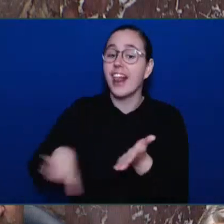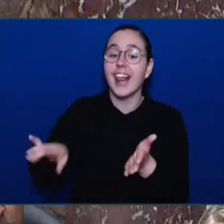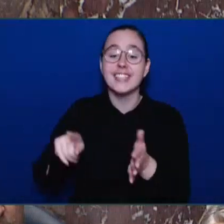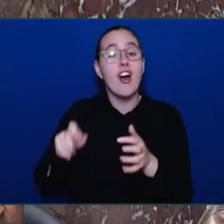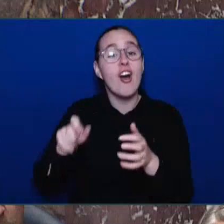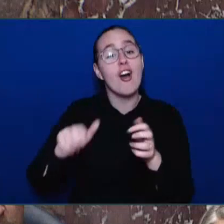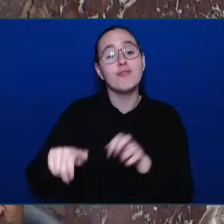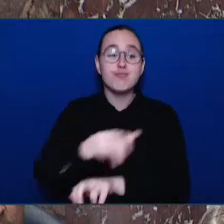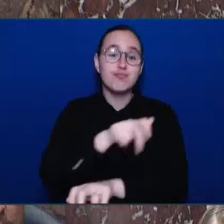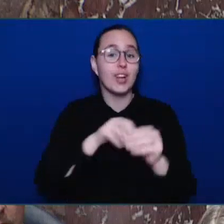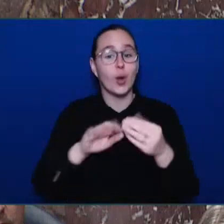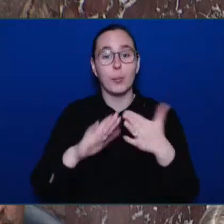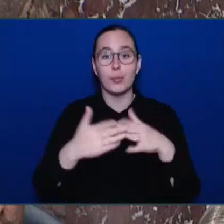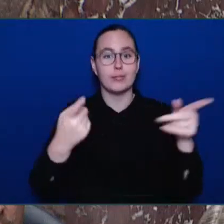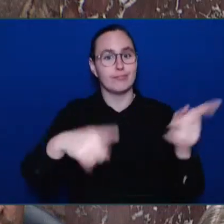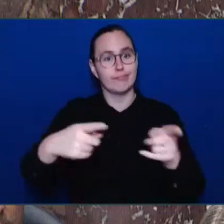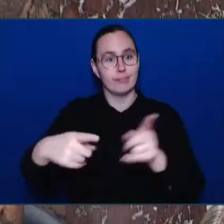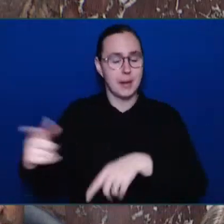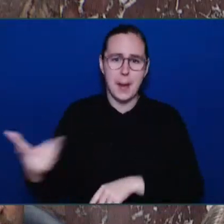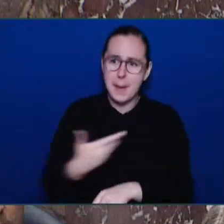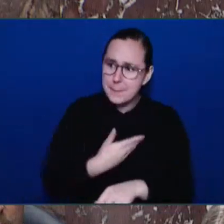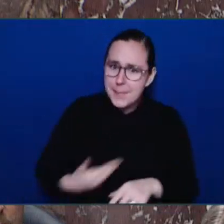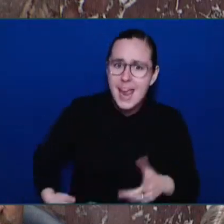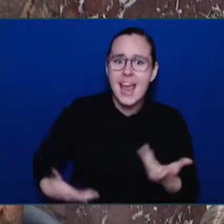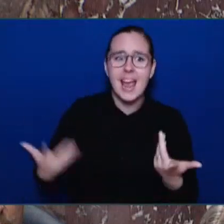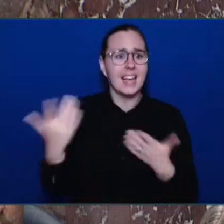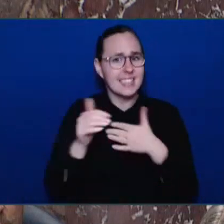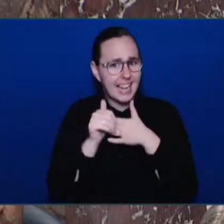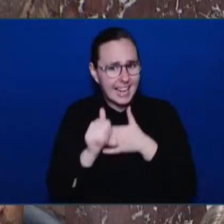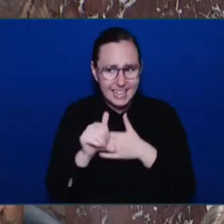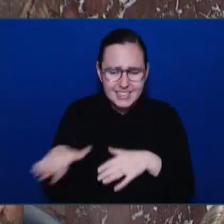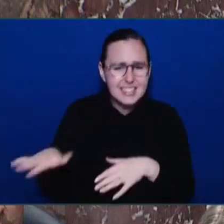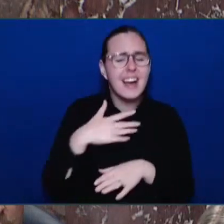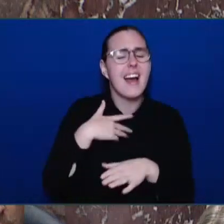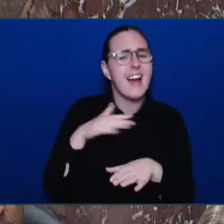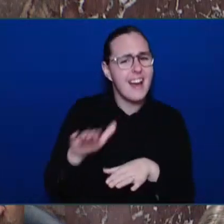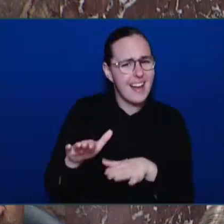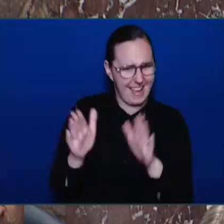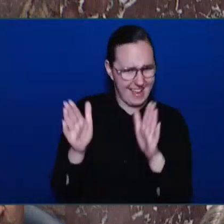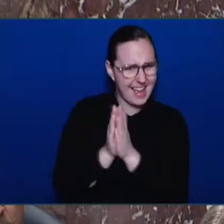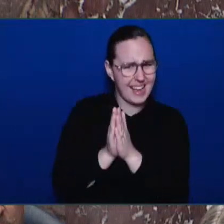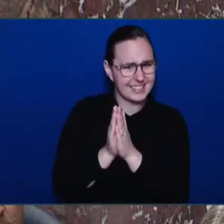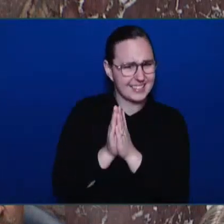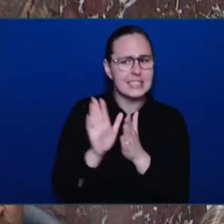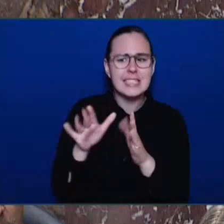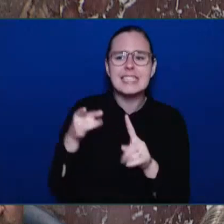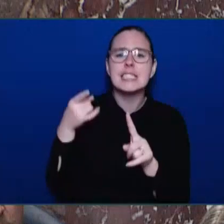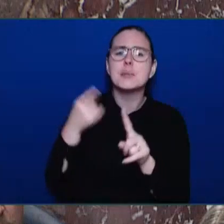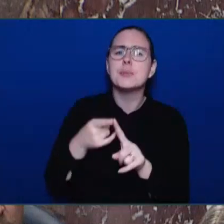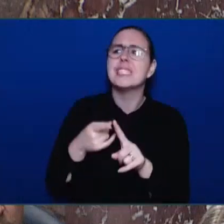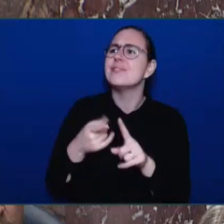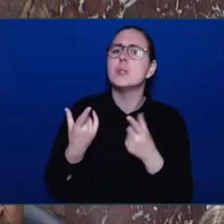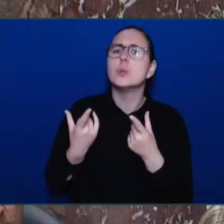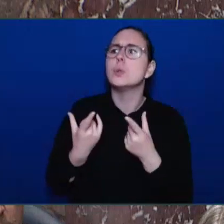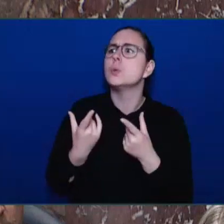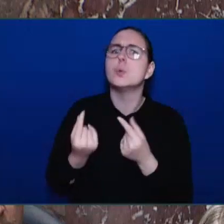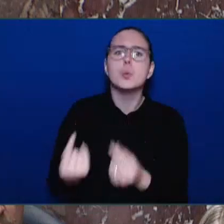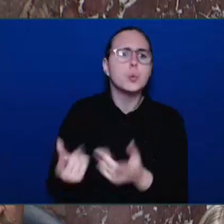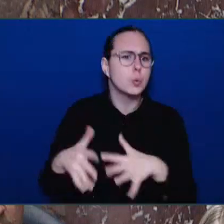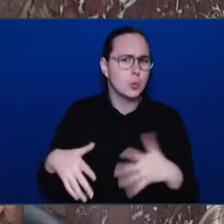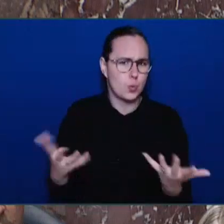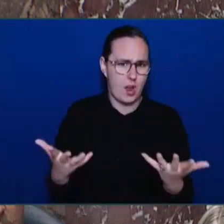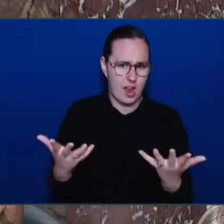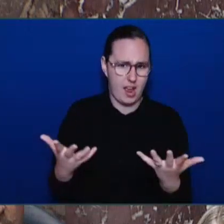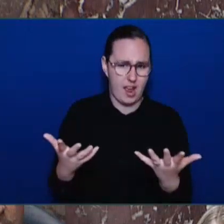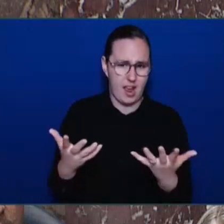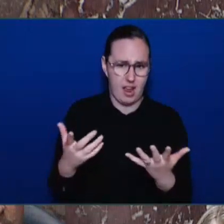calling for specific actions, only to have the Premier at first deny that there was even a problem, and then spending months ignoring